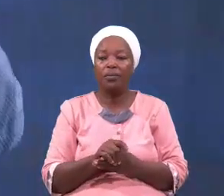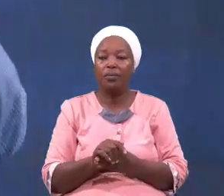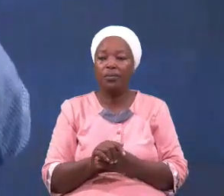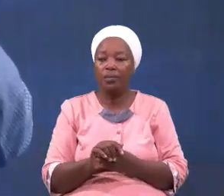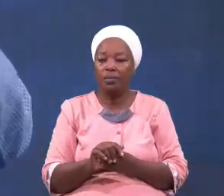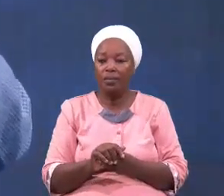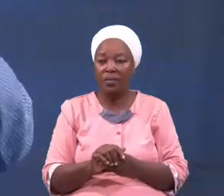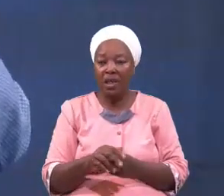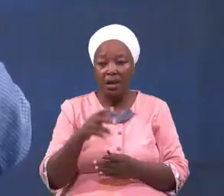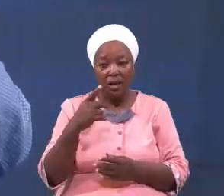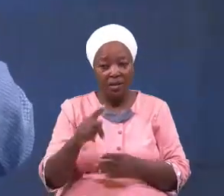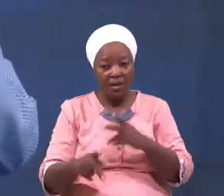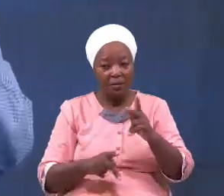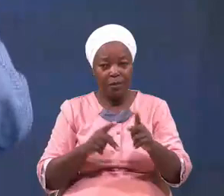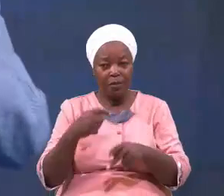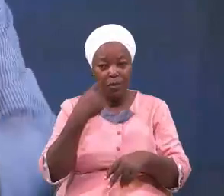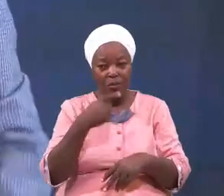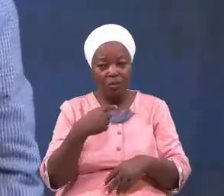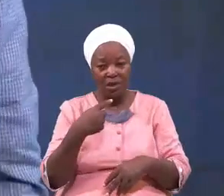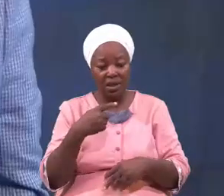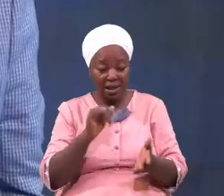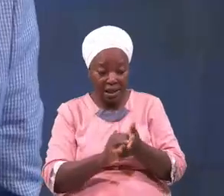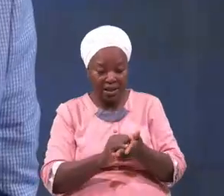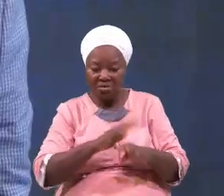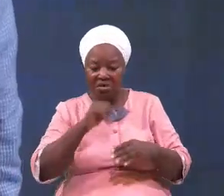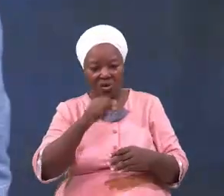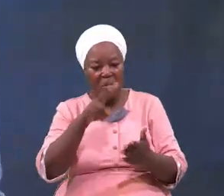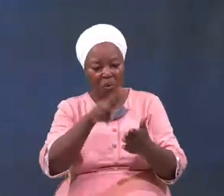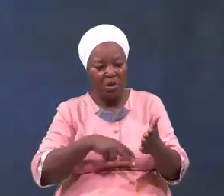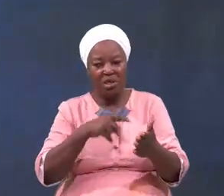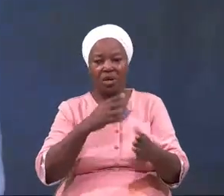The people who say that do not read the whole chapter.